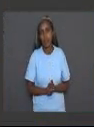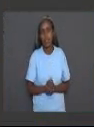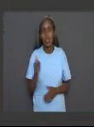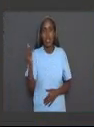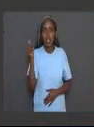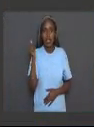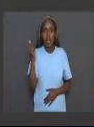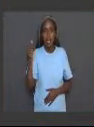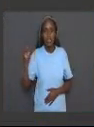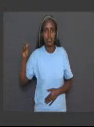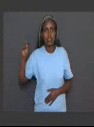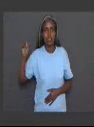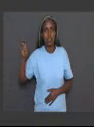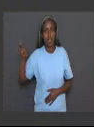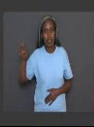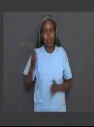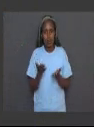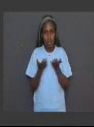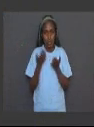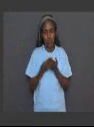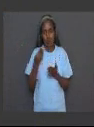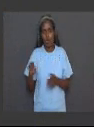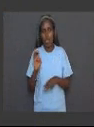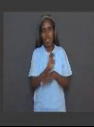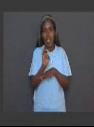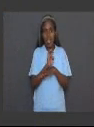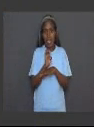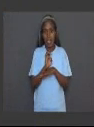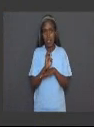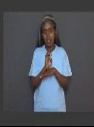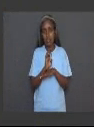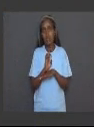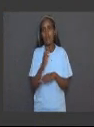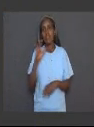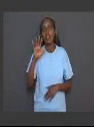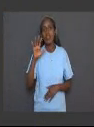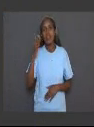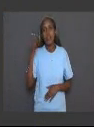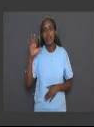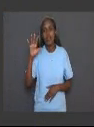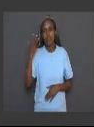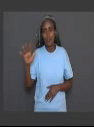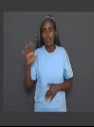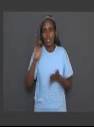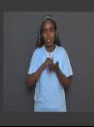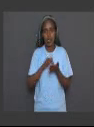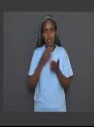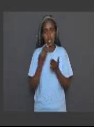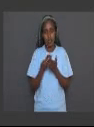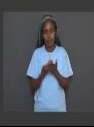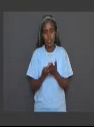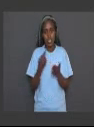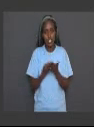Astaire wants to buy a car priced at 15,000 birr. She